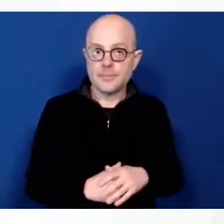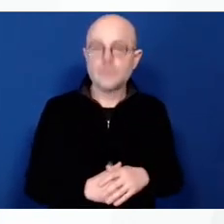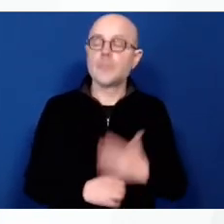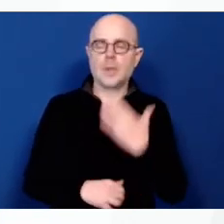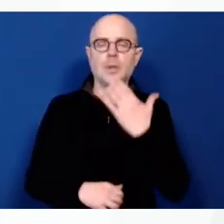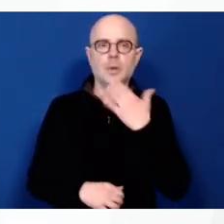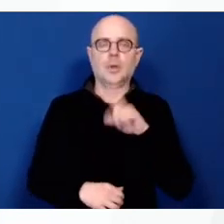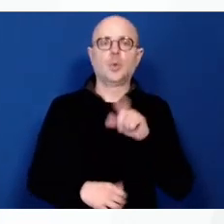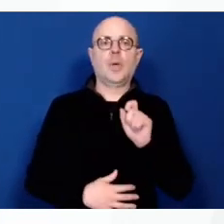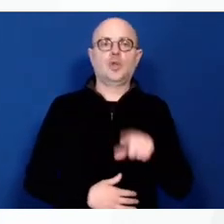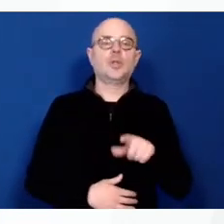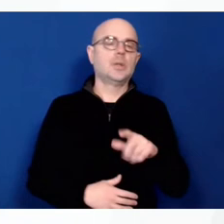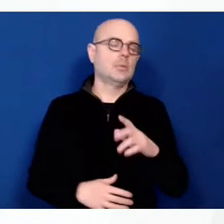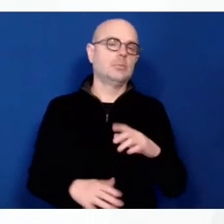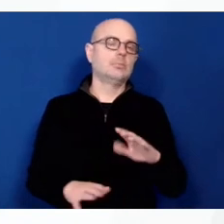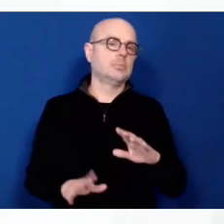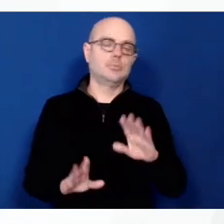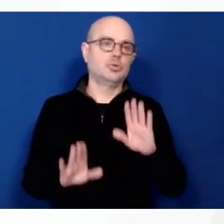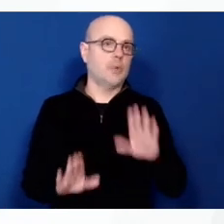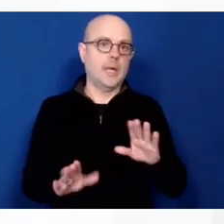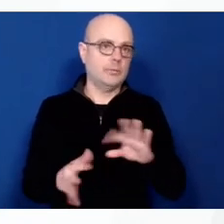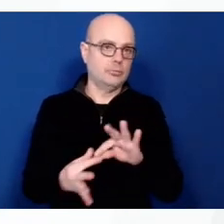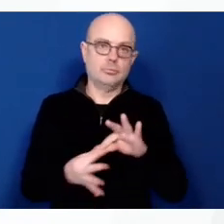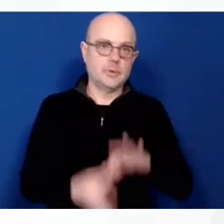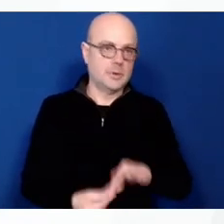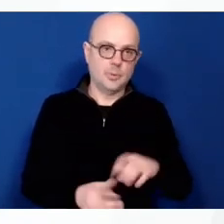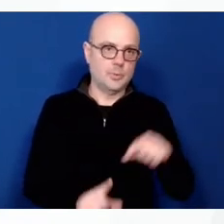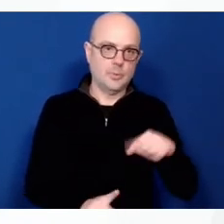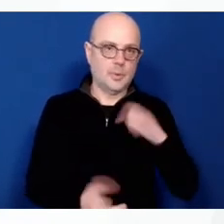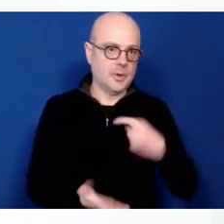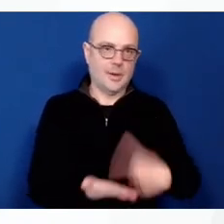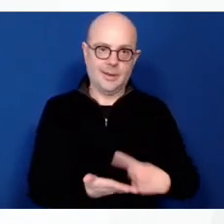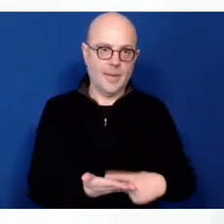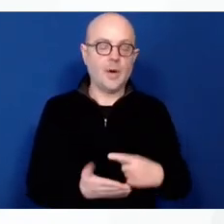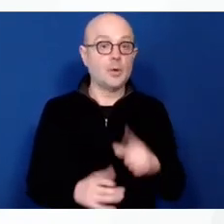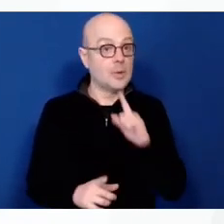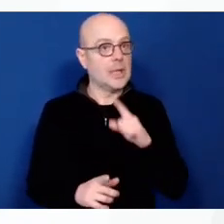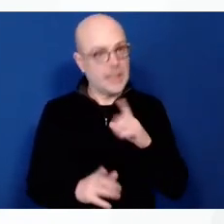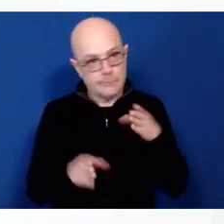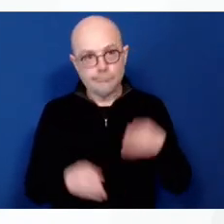excellent question that goes to the heart in some ways of the